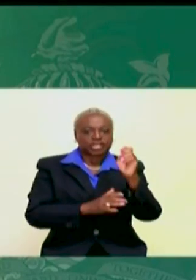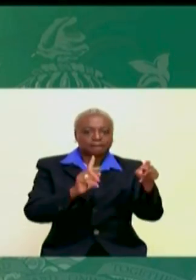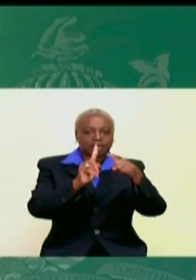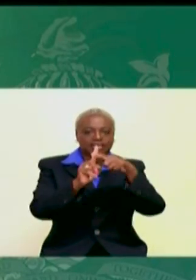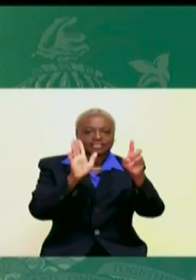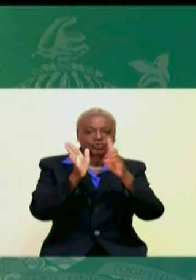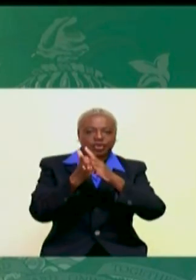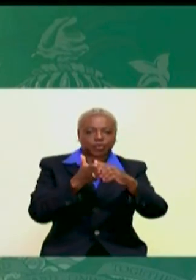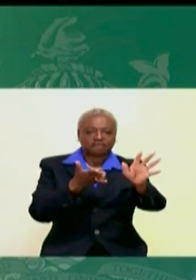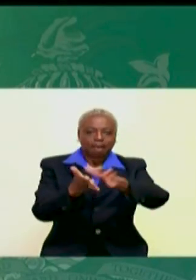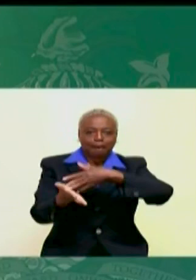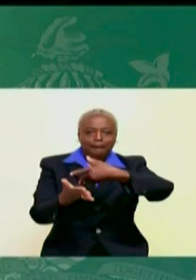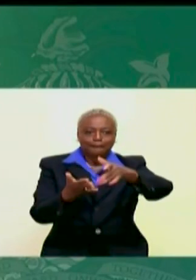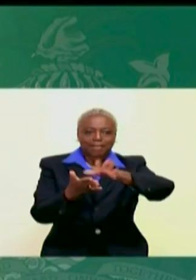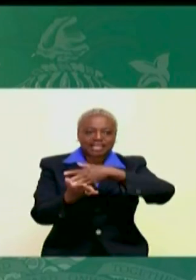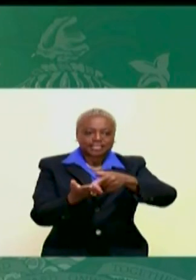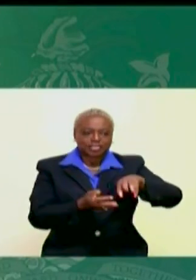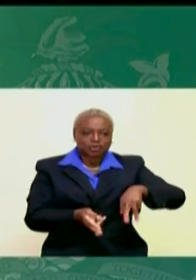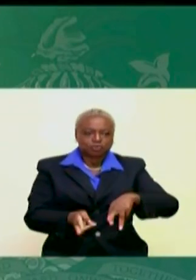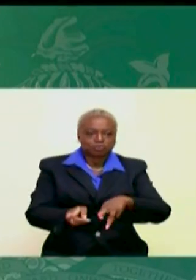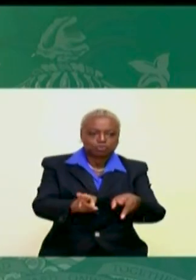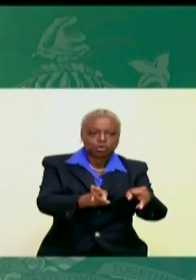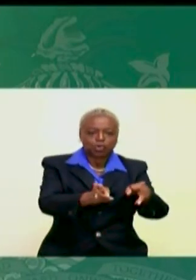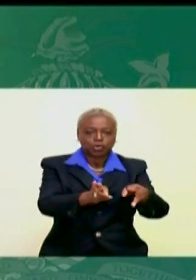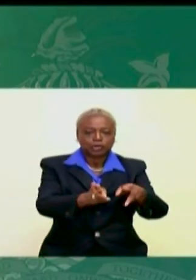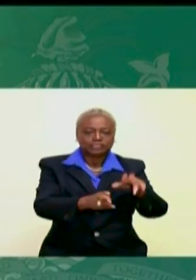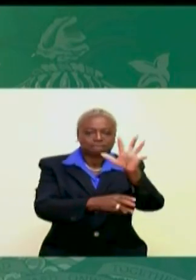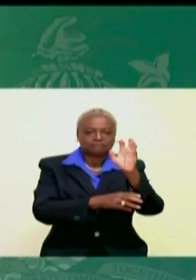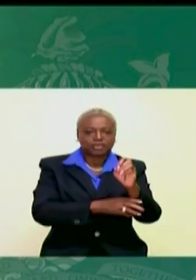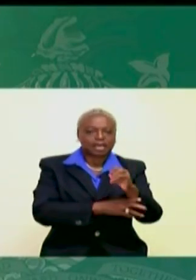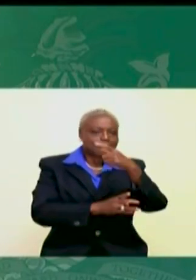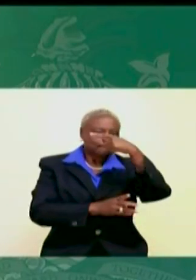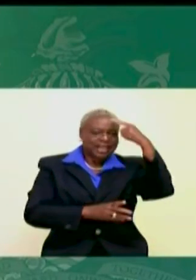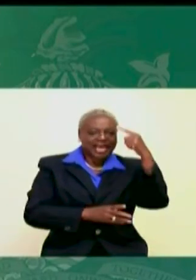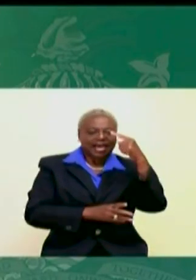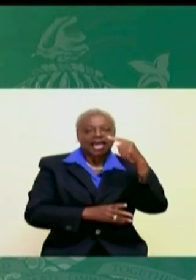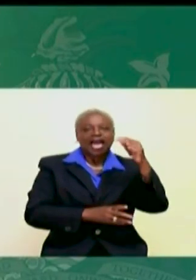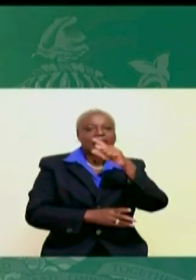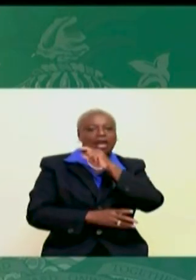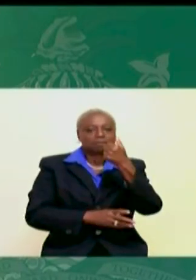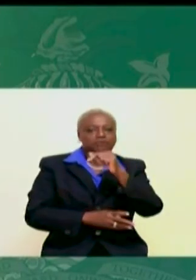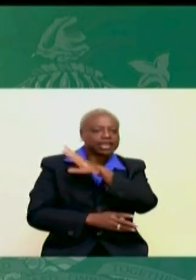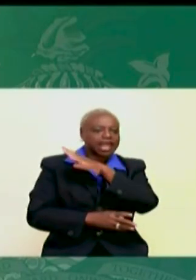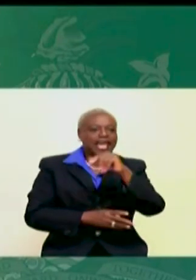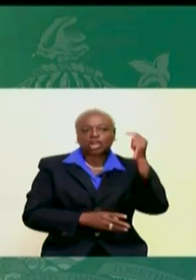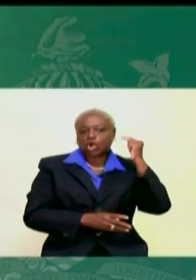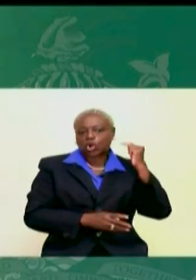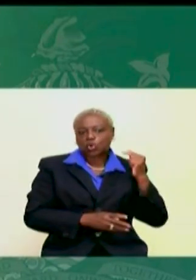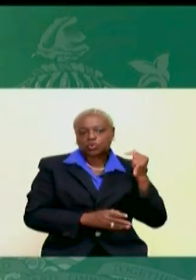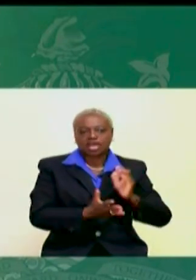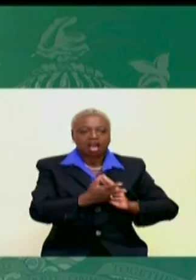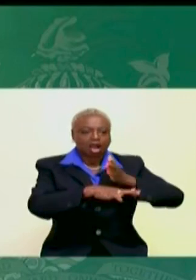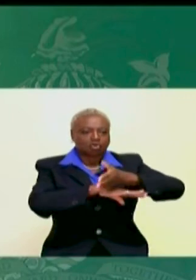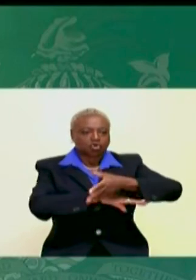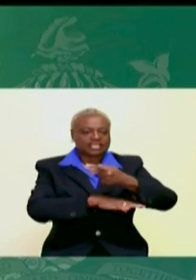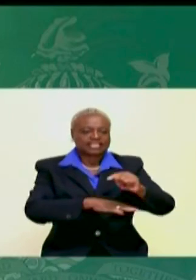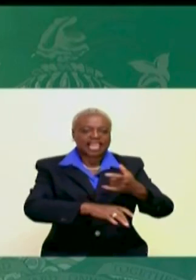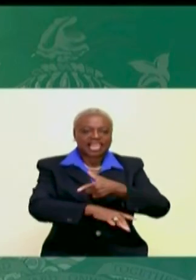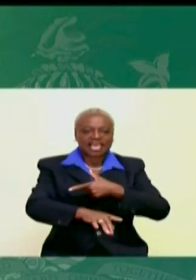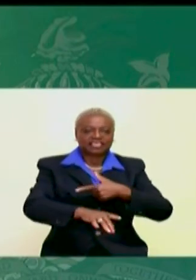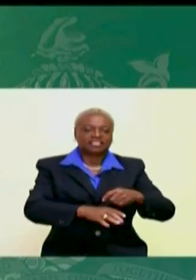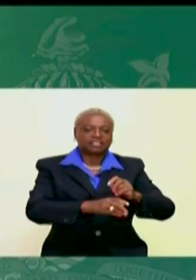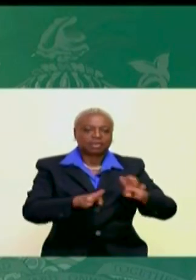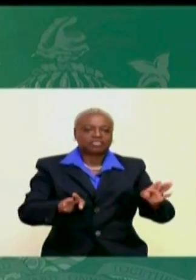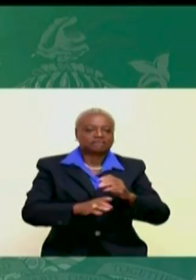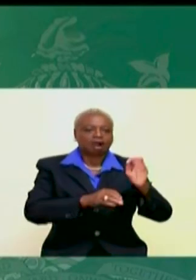have painted the road to 50 with black, aquamarine, and gold. across the length and breadth of our